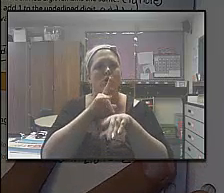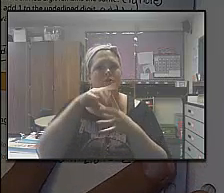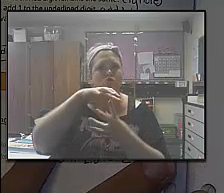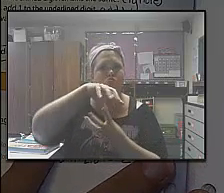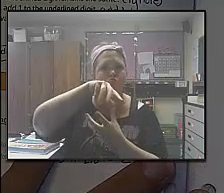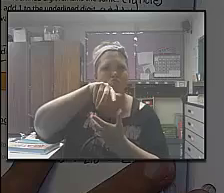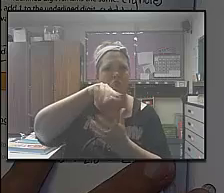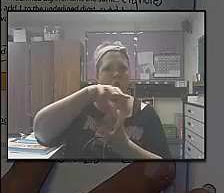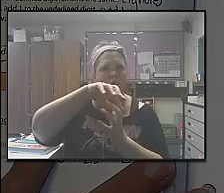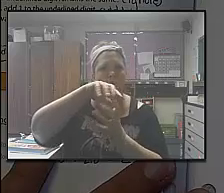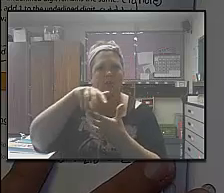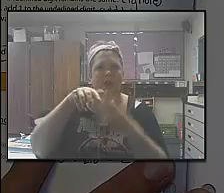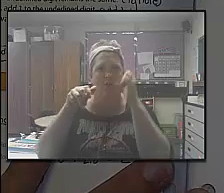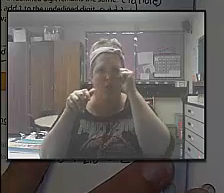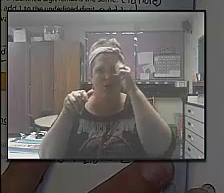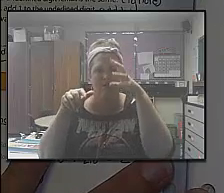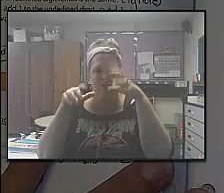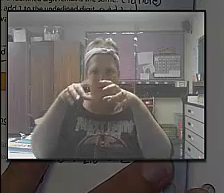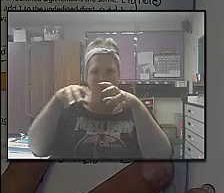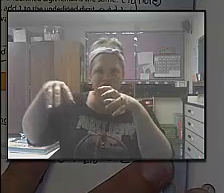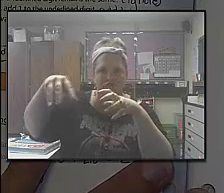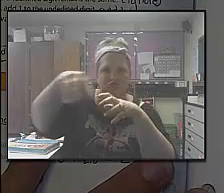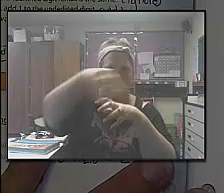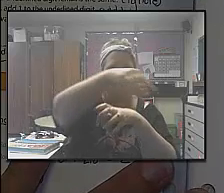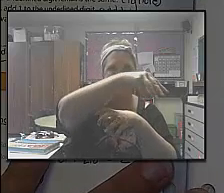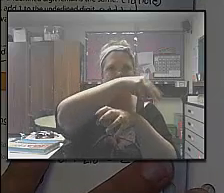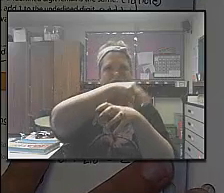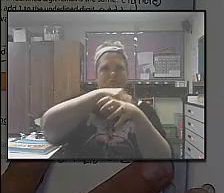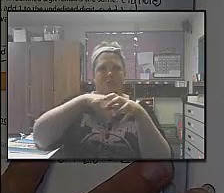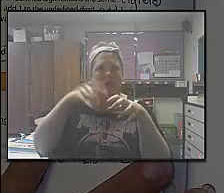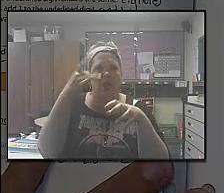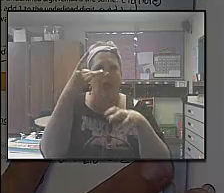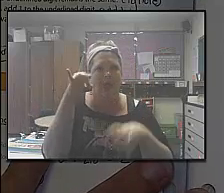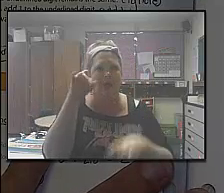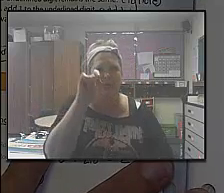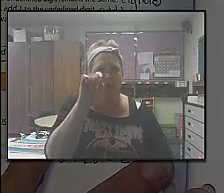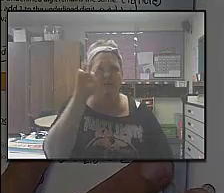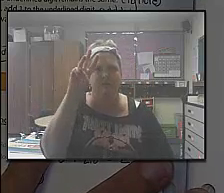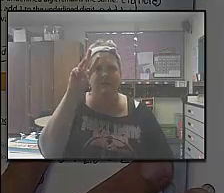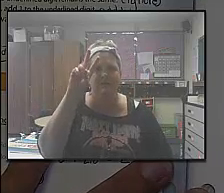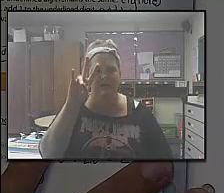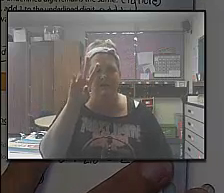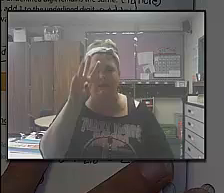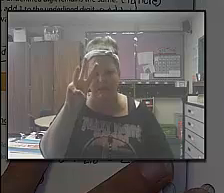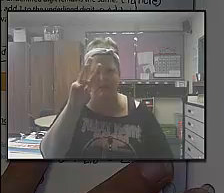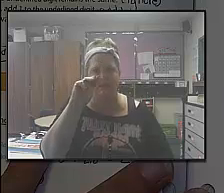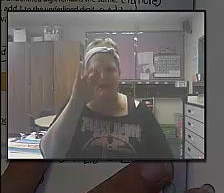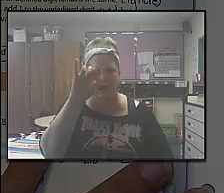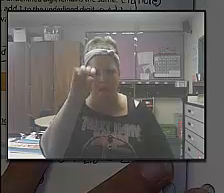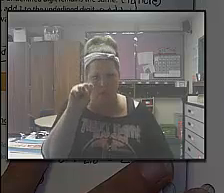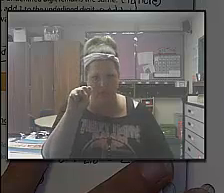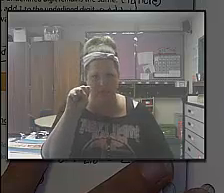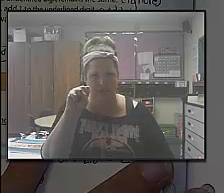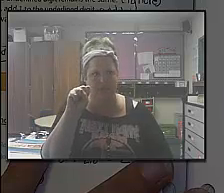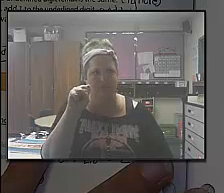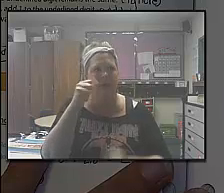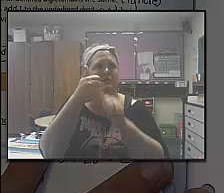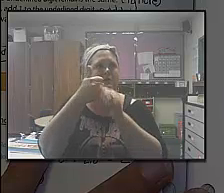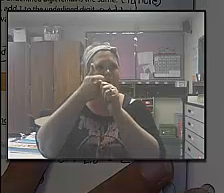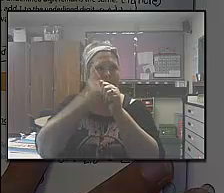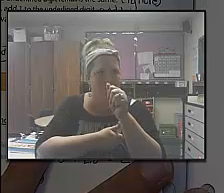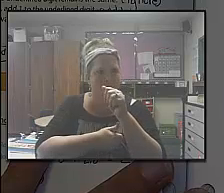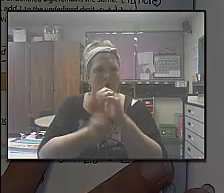rotating around the sun. And then another question I want to ask myself, because I told you it was a new miles per what does annex mean? And it meant